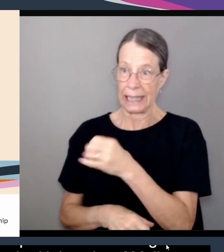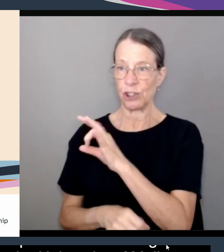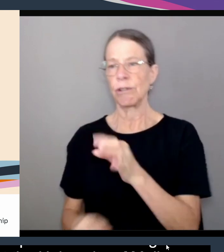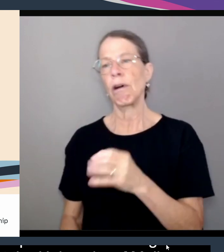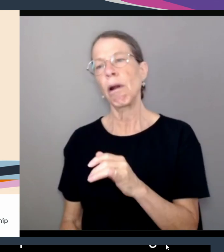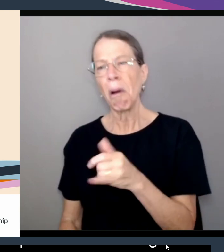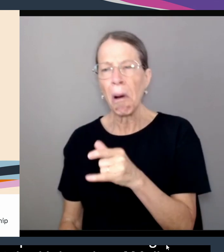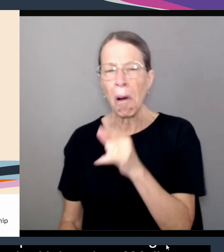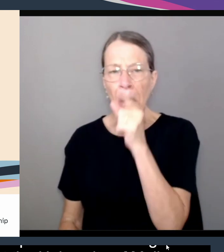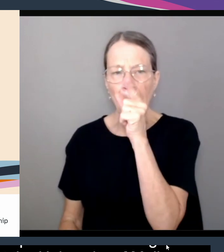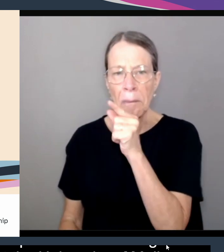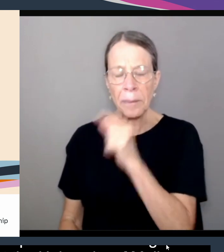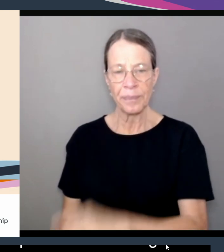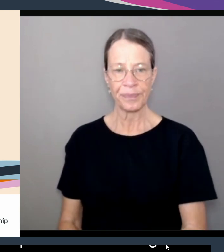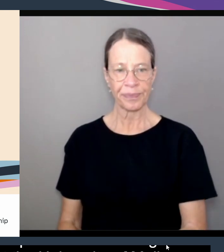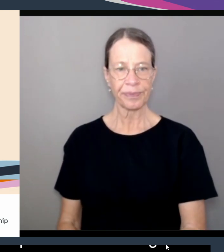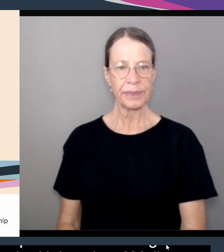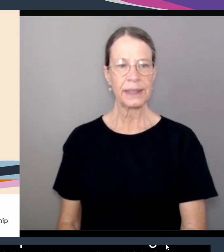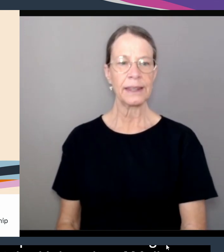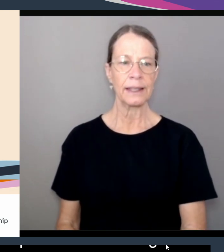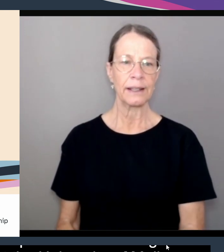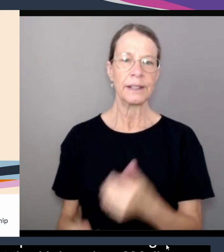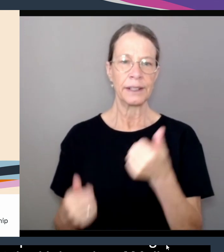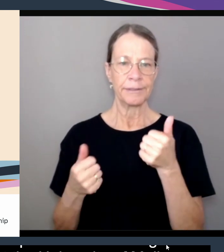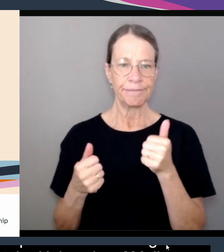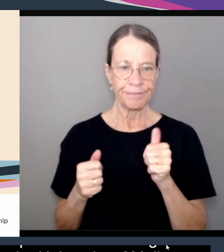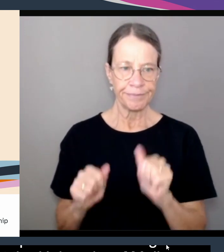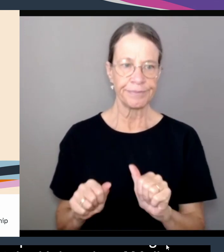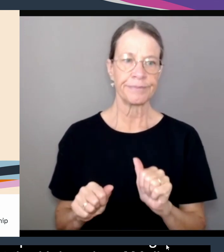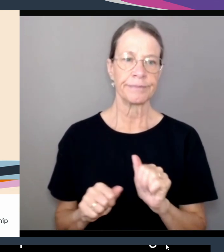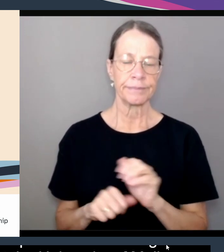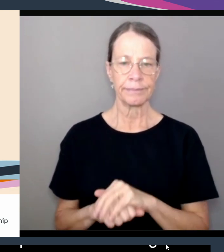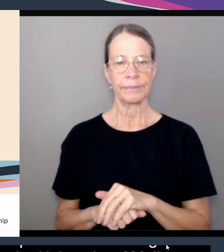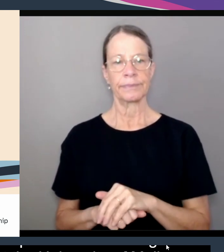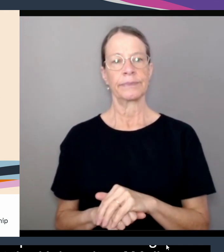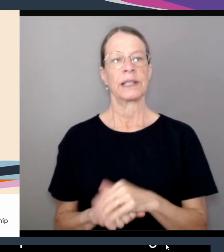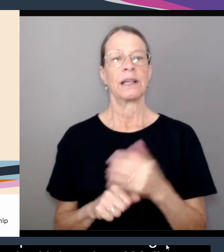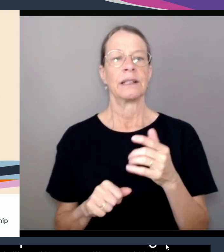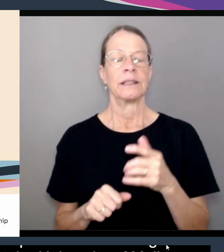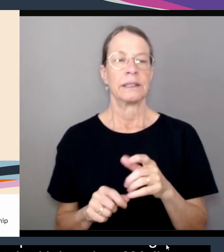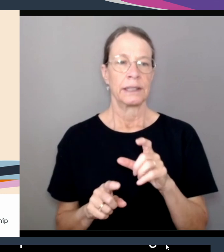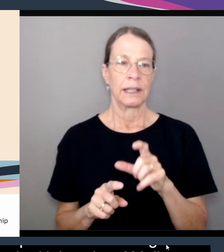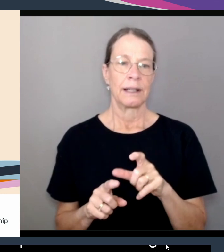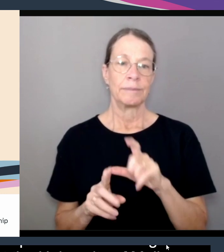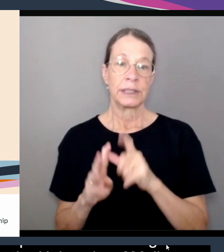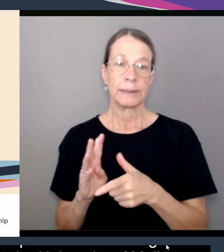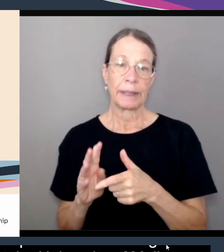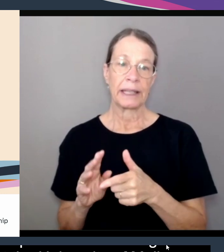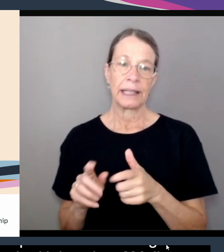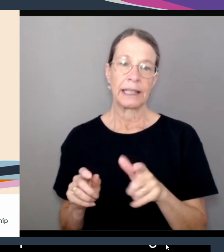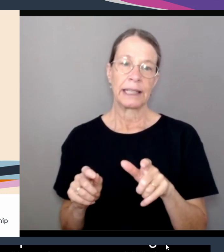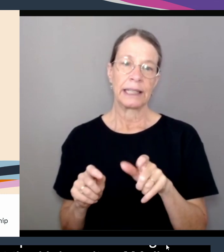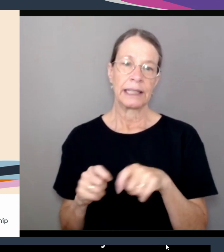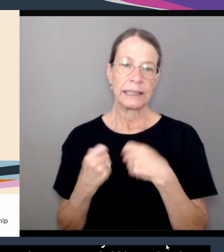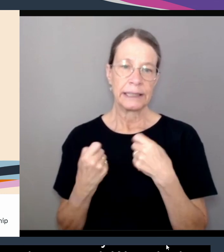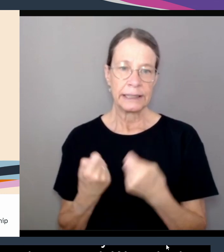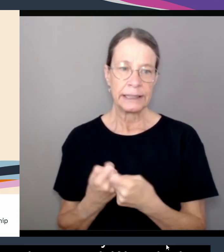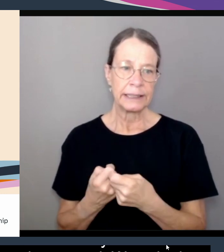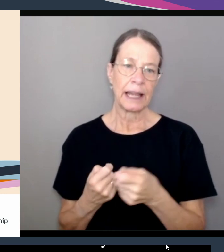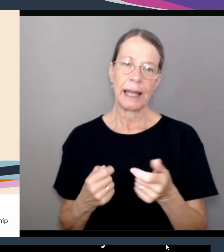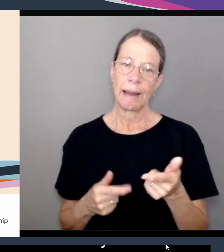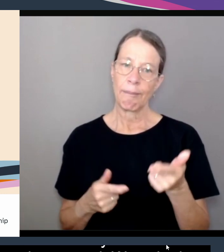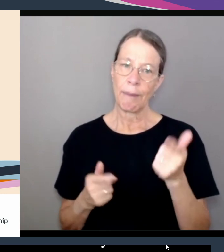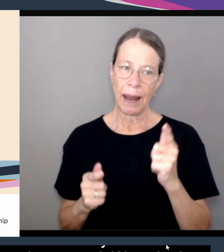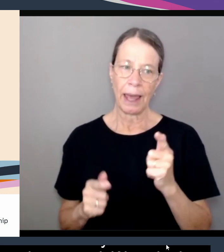Introducing Cardi Whalen, Disability Team Lead at Sexual Health Victoria, a partner in this project. Cardi is a key member of the